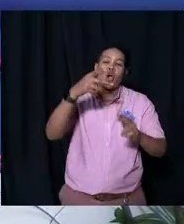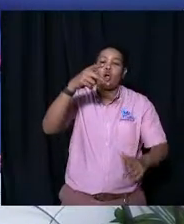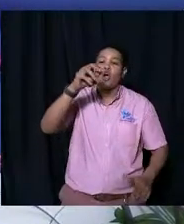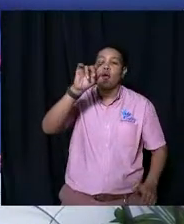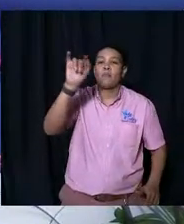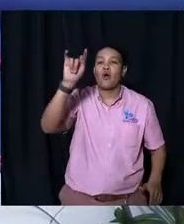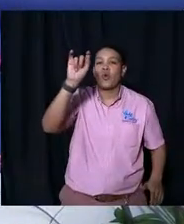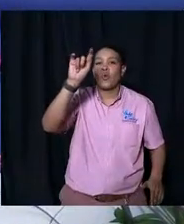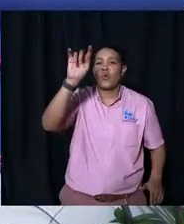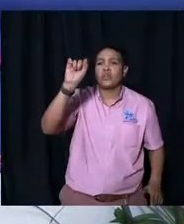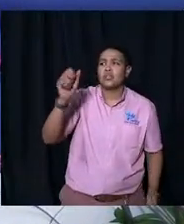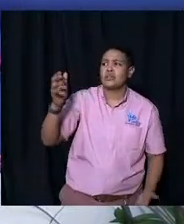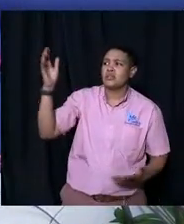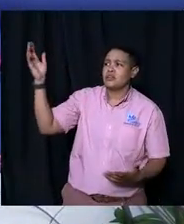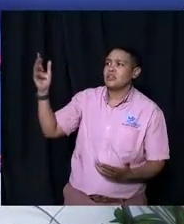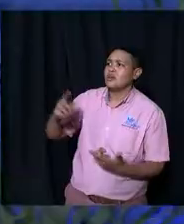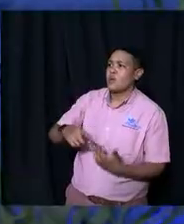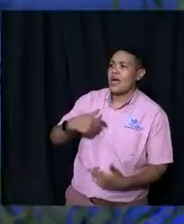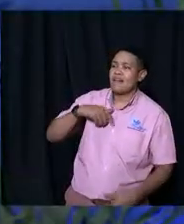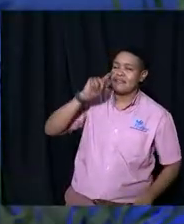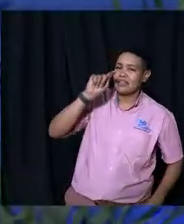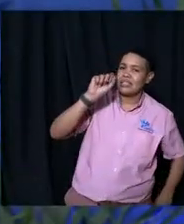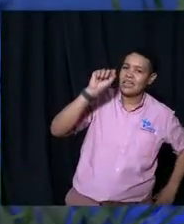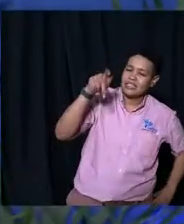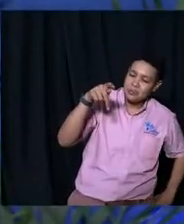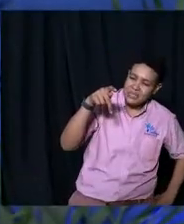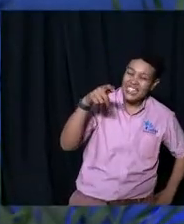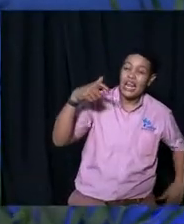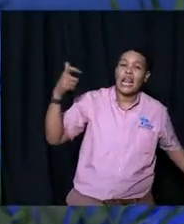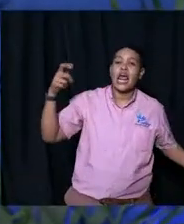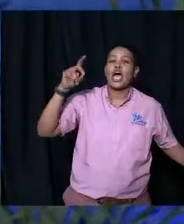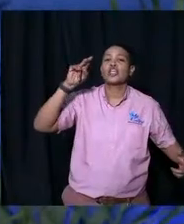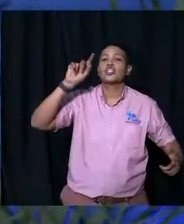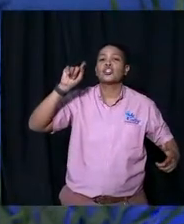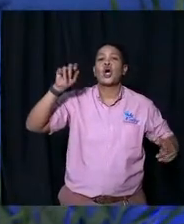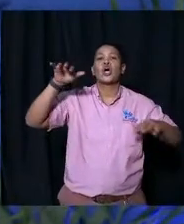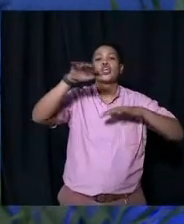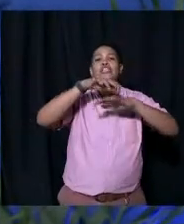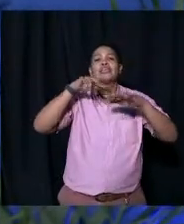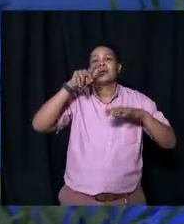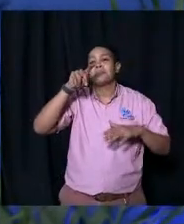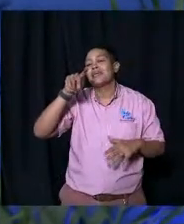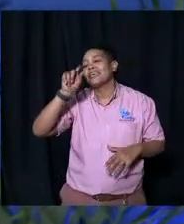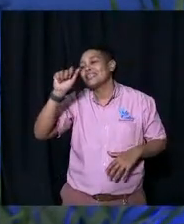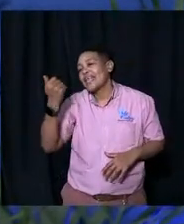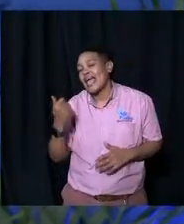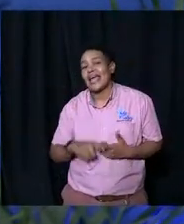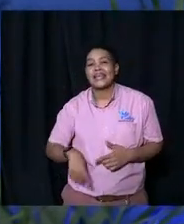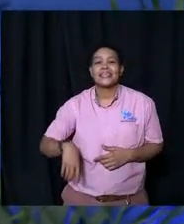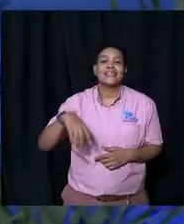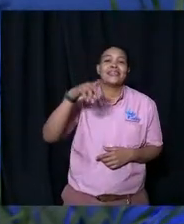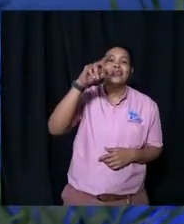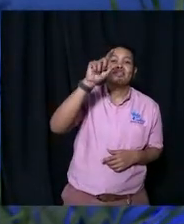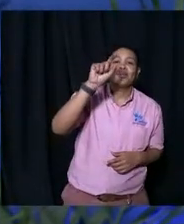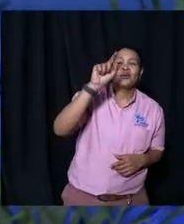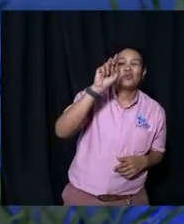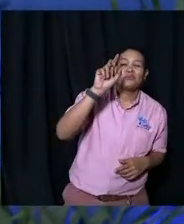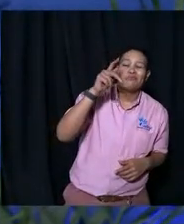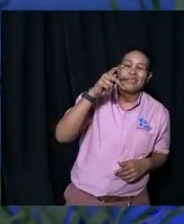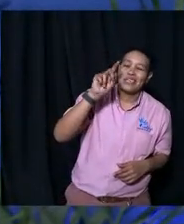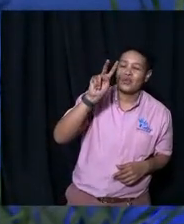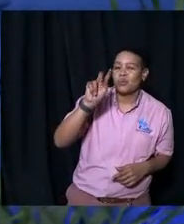I pointed out, you know, we have TSP, the larger dust, we have PM10, we have PM2.5. So what it means is that